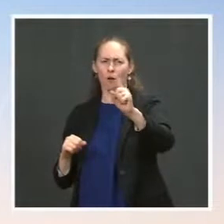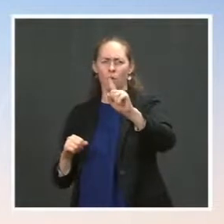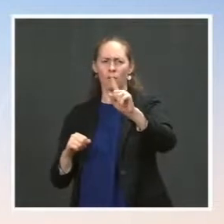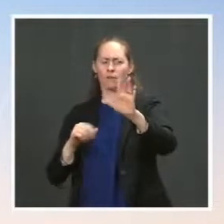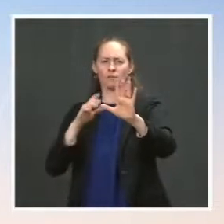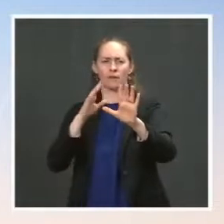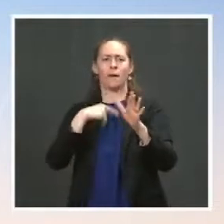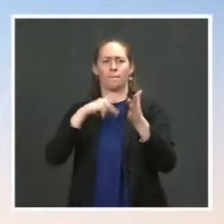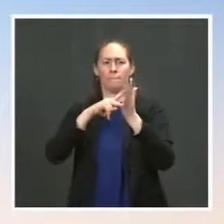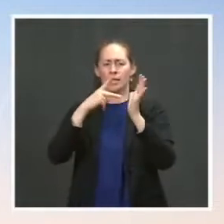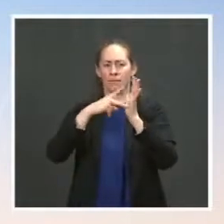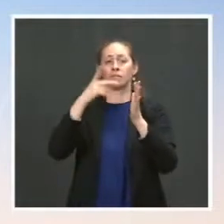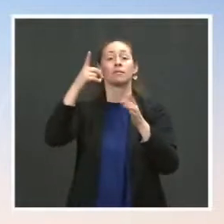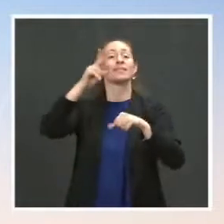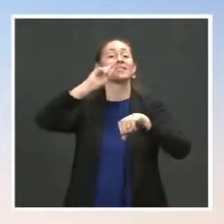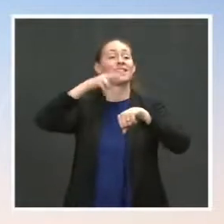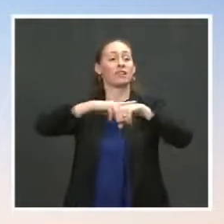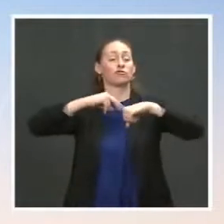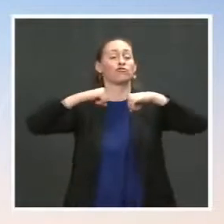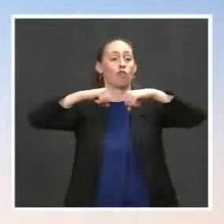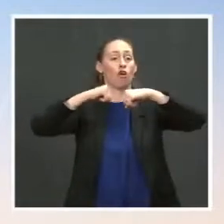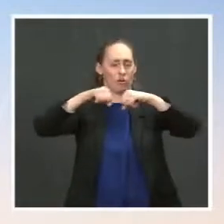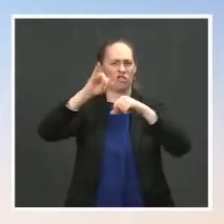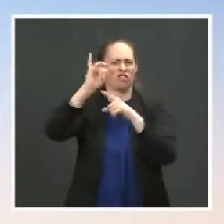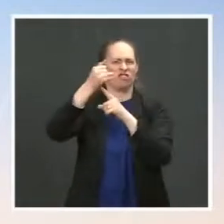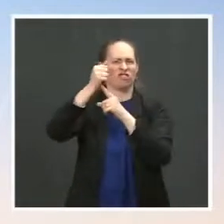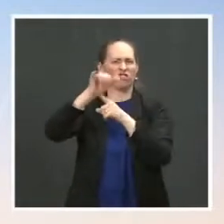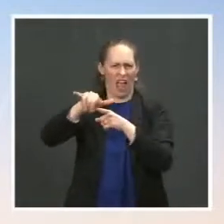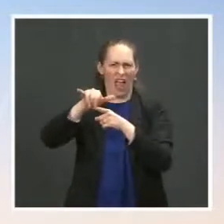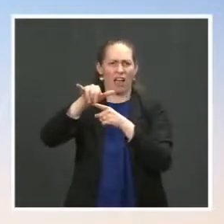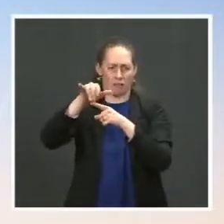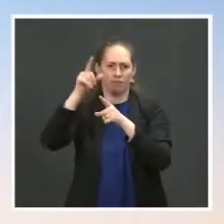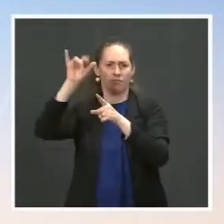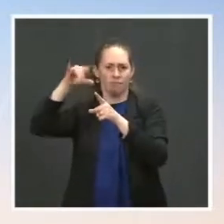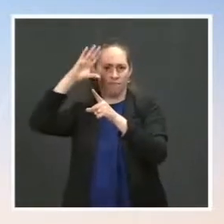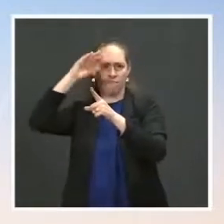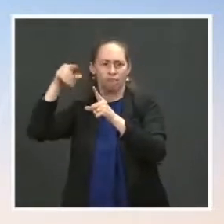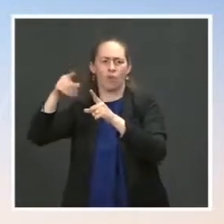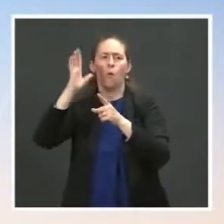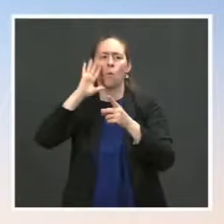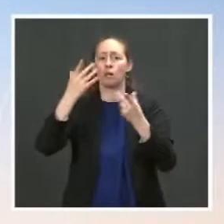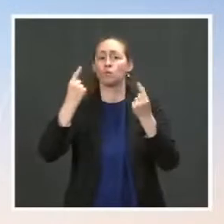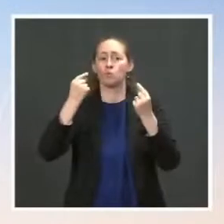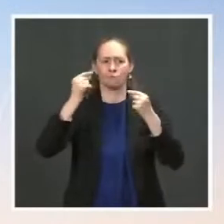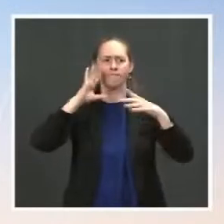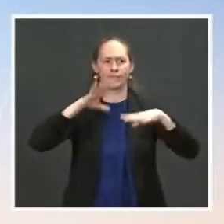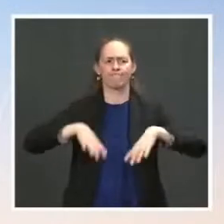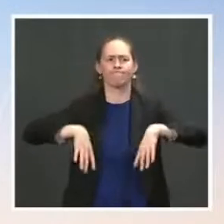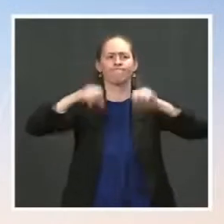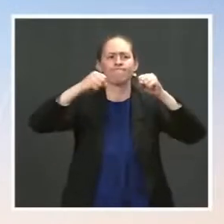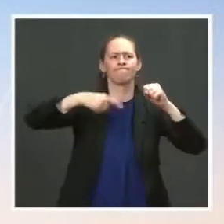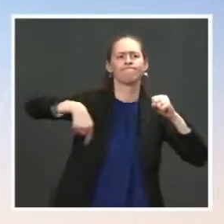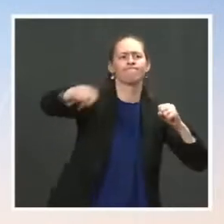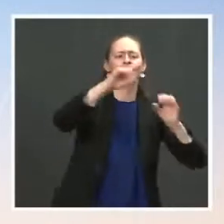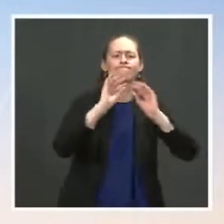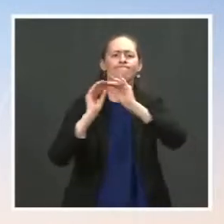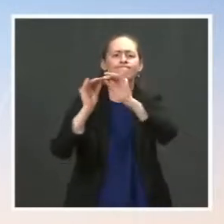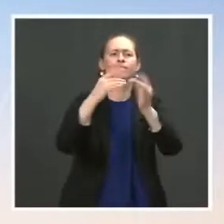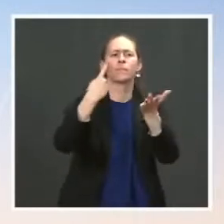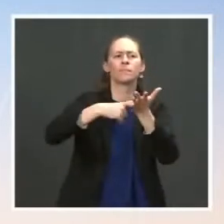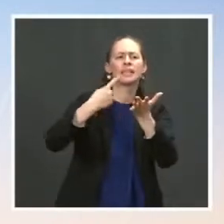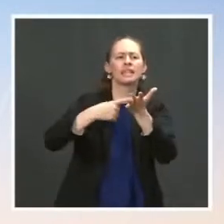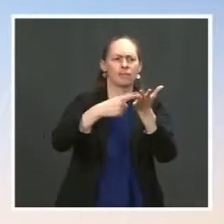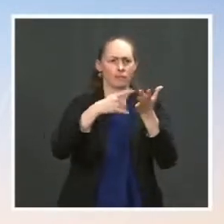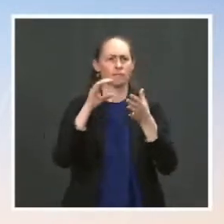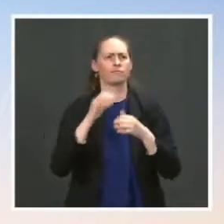National Security Advisor Jake Sullivan and NAC Director Brian Deese will host a virtual CEO summit on semiconductor and supply chain resilience